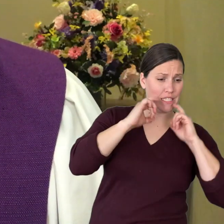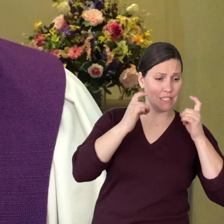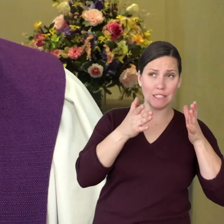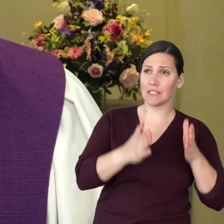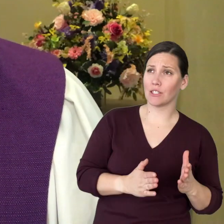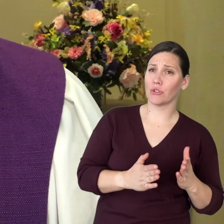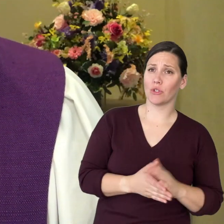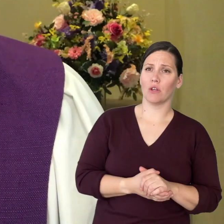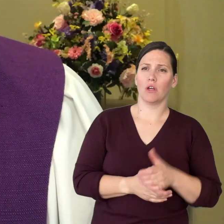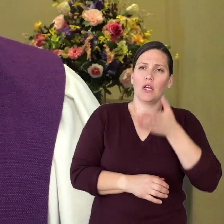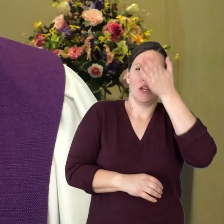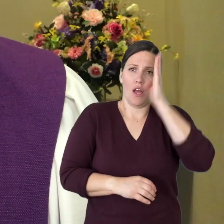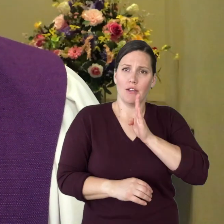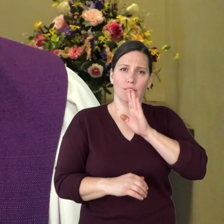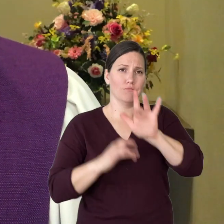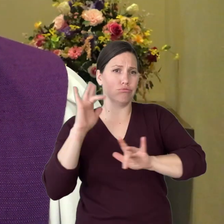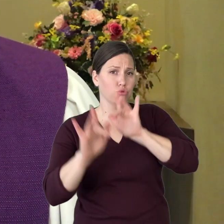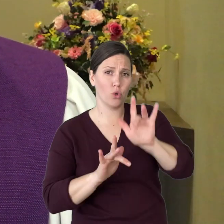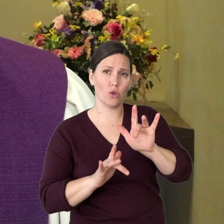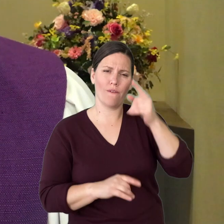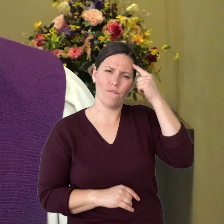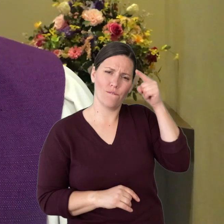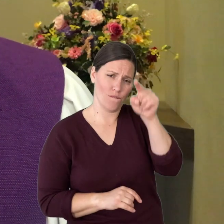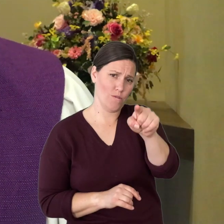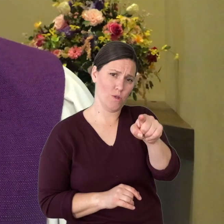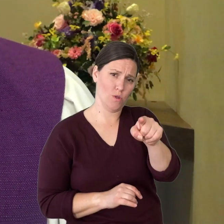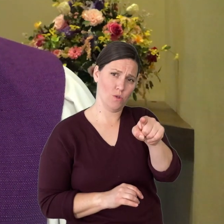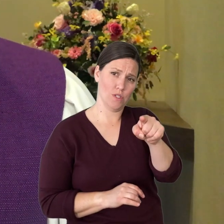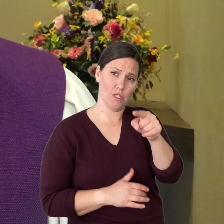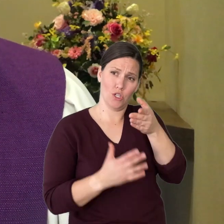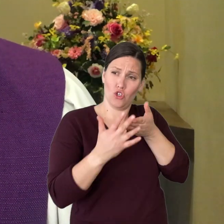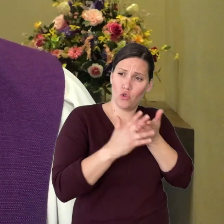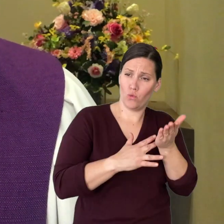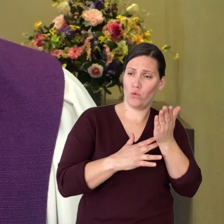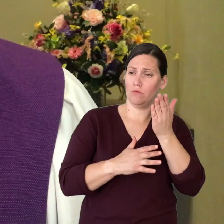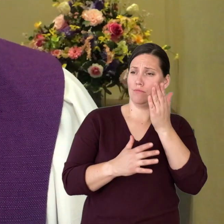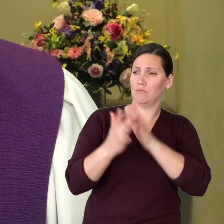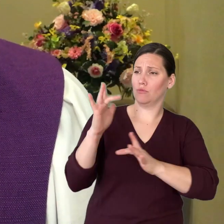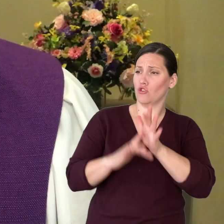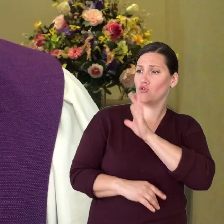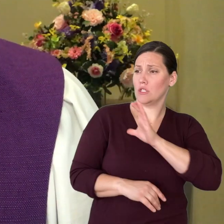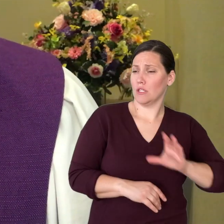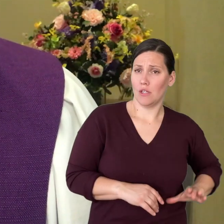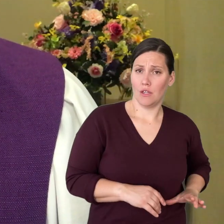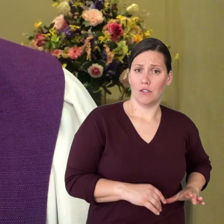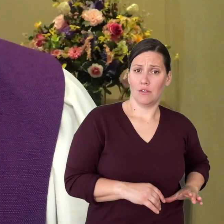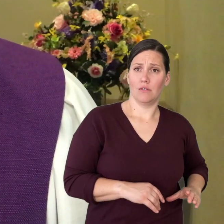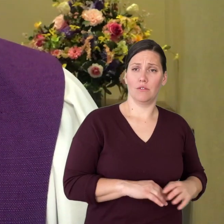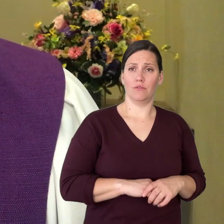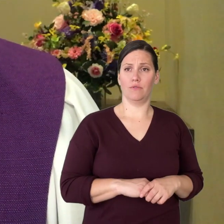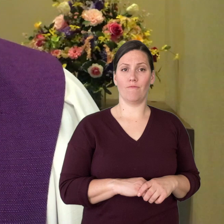sinners. God is merciful to you in the Lord Jesus Christ. That's